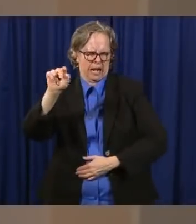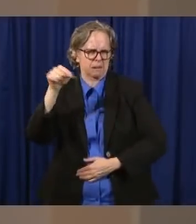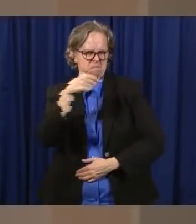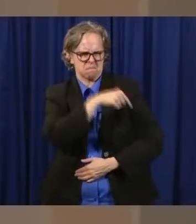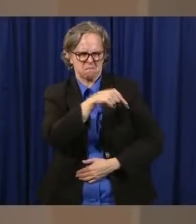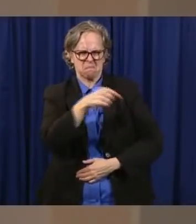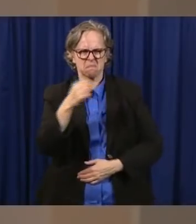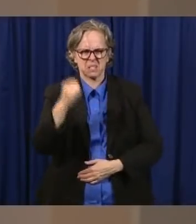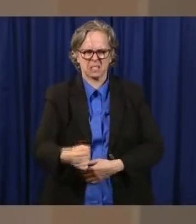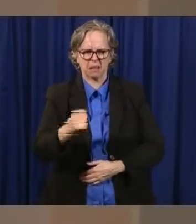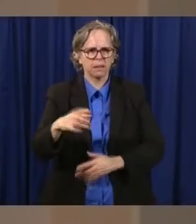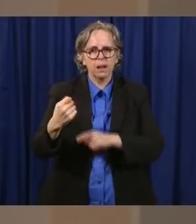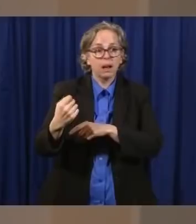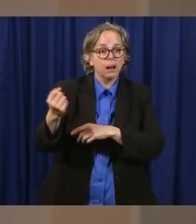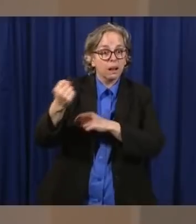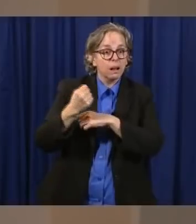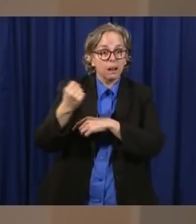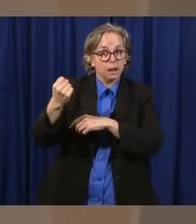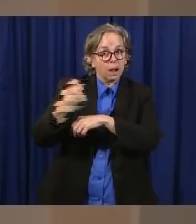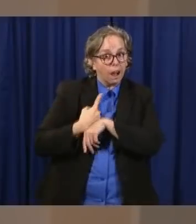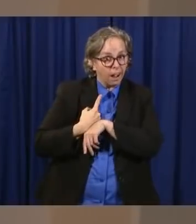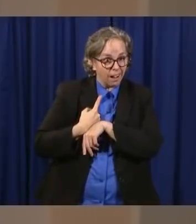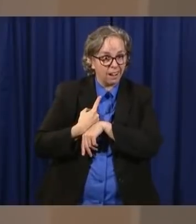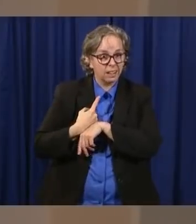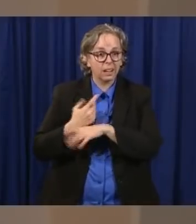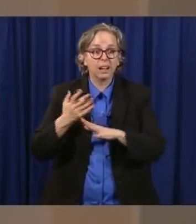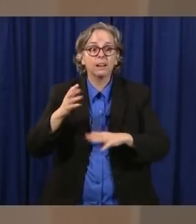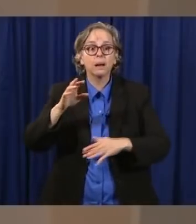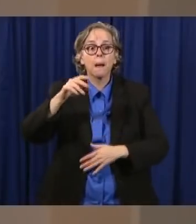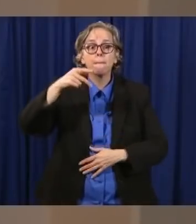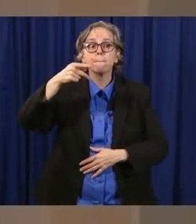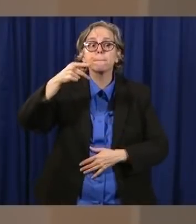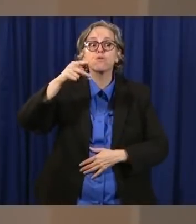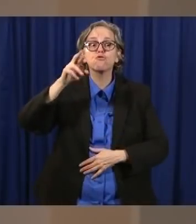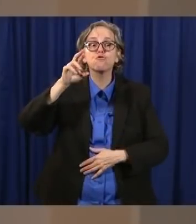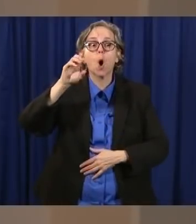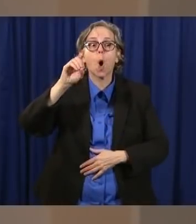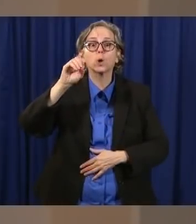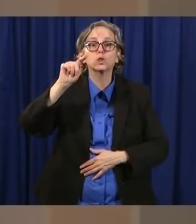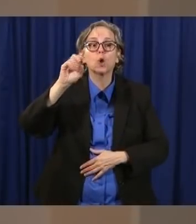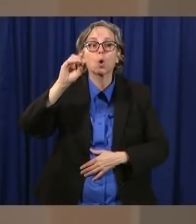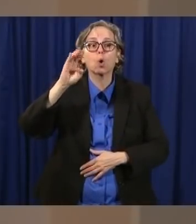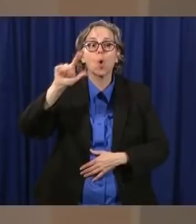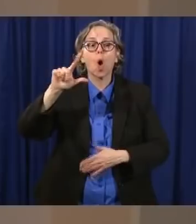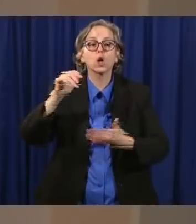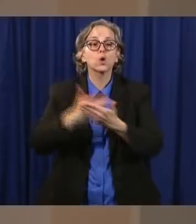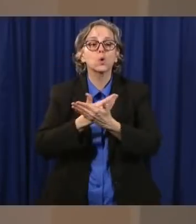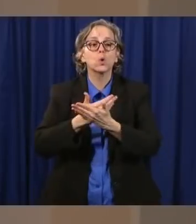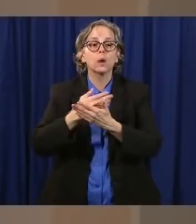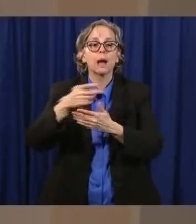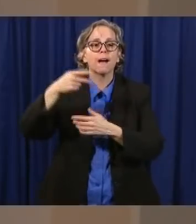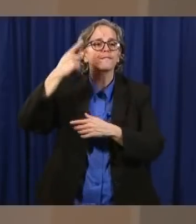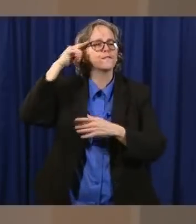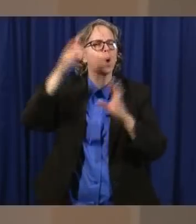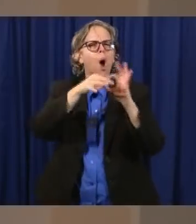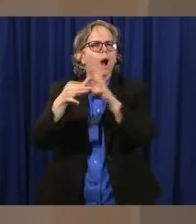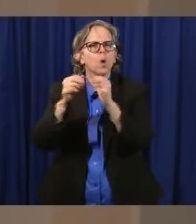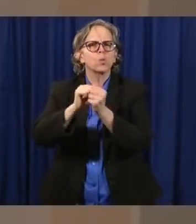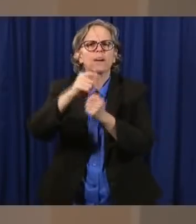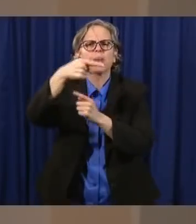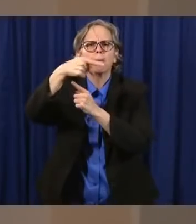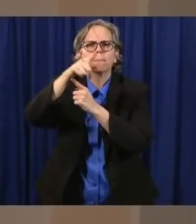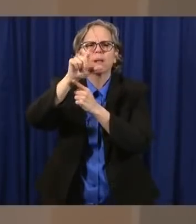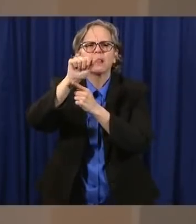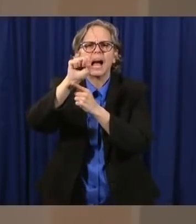plasma protocol, for people who are most at risk for death. Allows them to identify those individuals earlier and